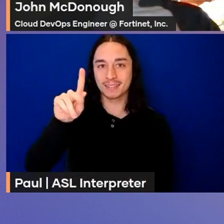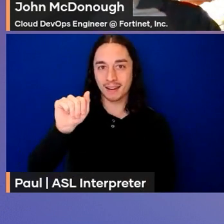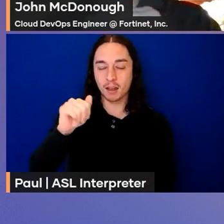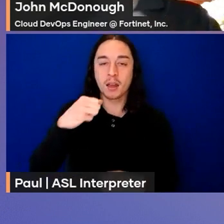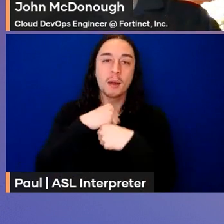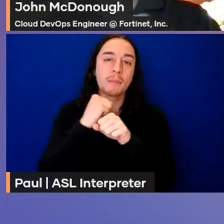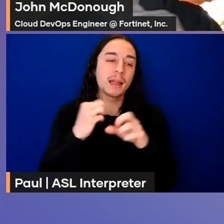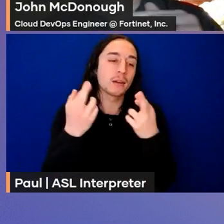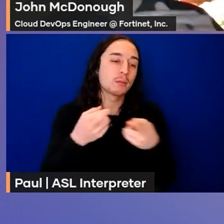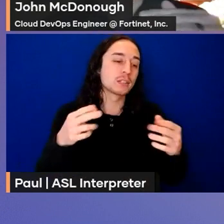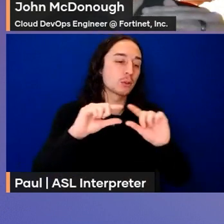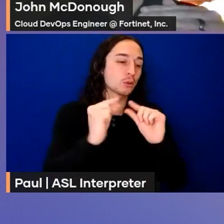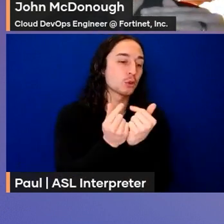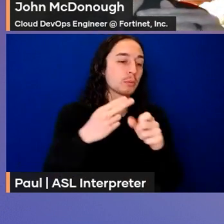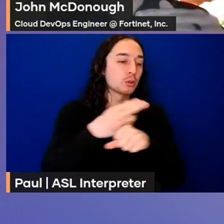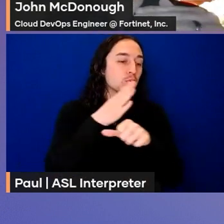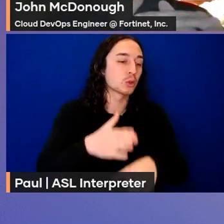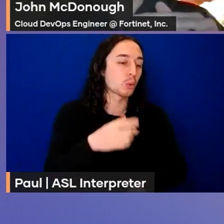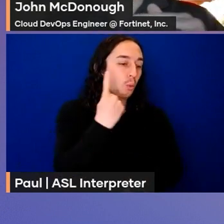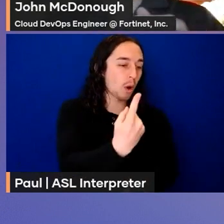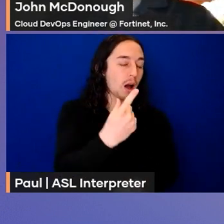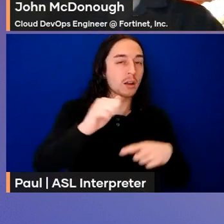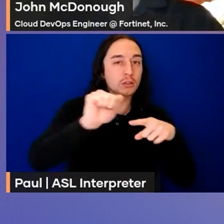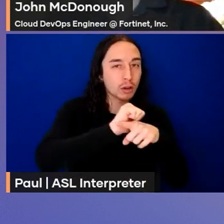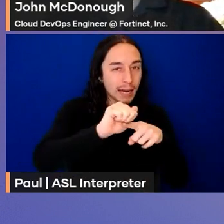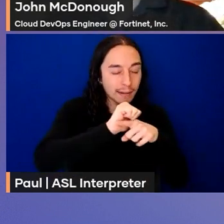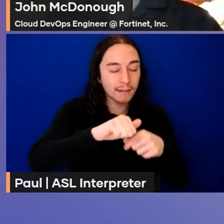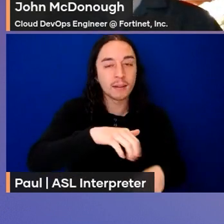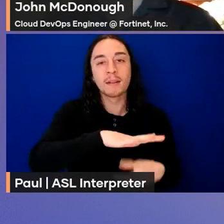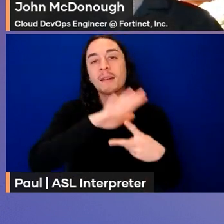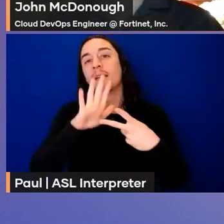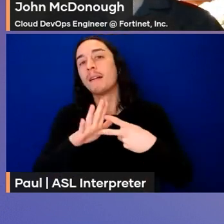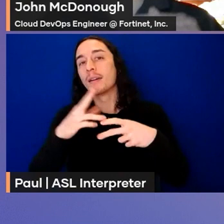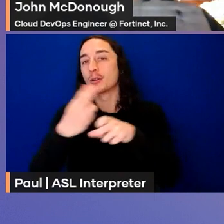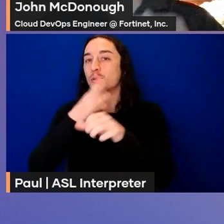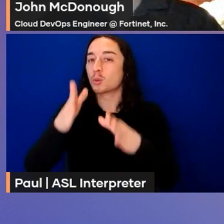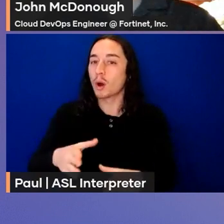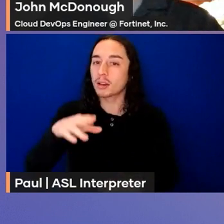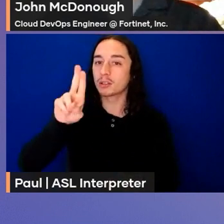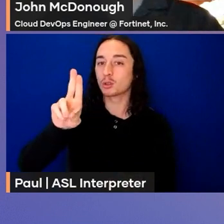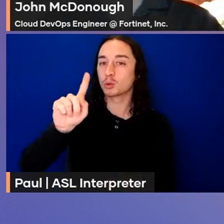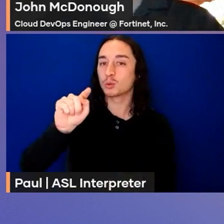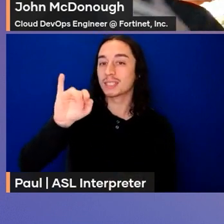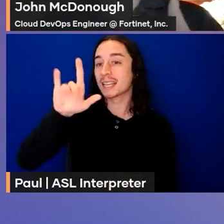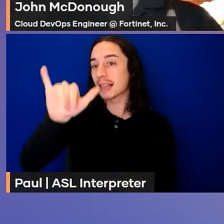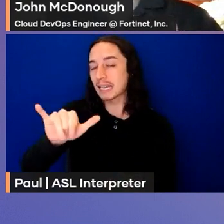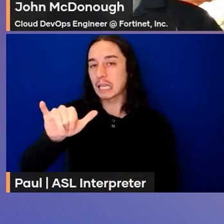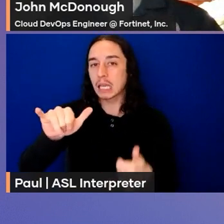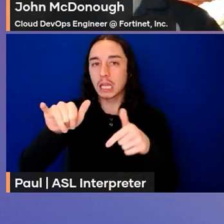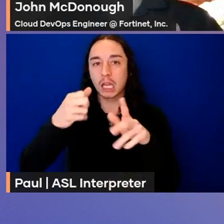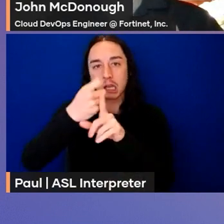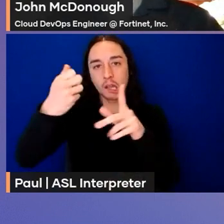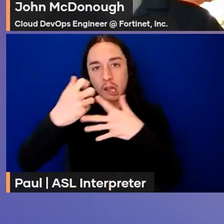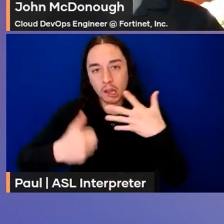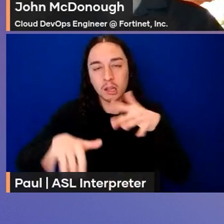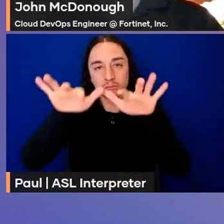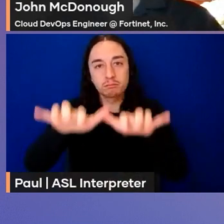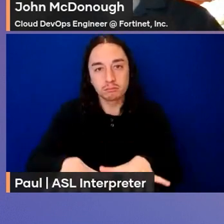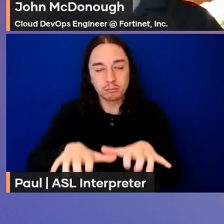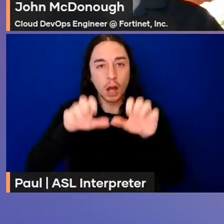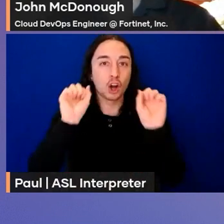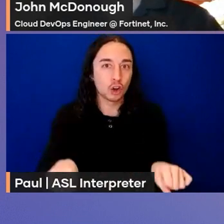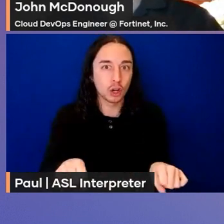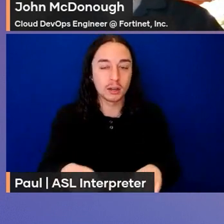user 1 training, make a group for user 1 utility. I could do all that. Now, if I had 3 users here and 2